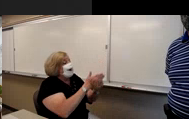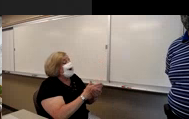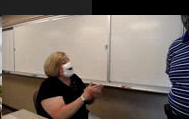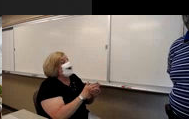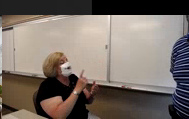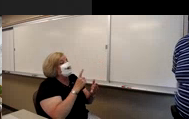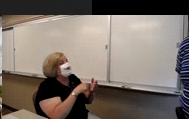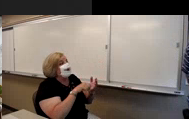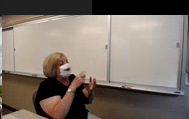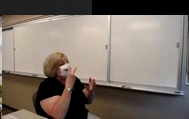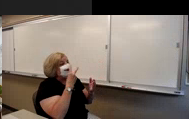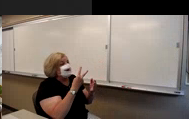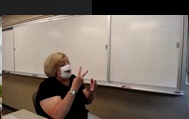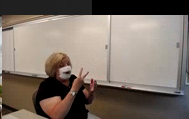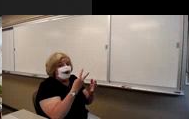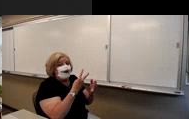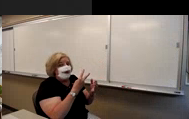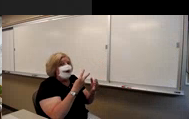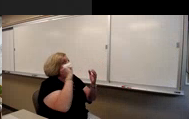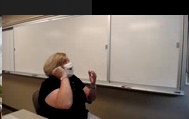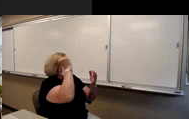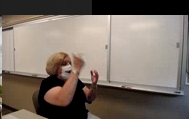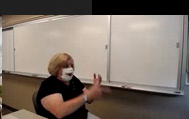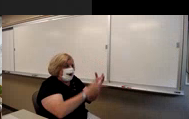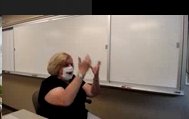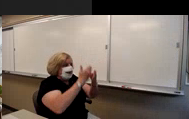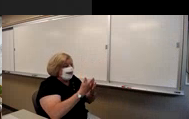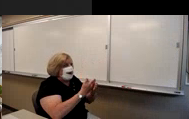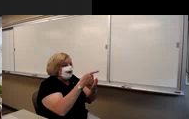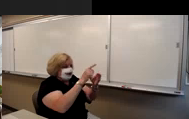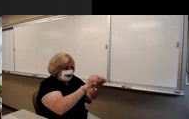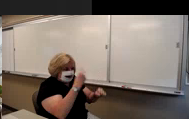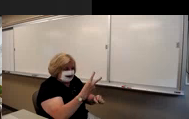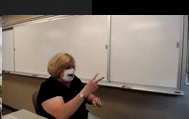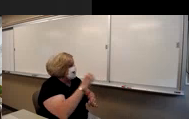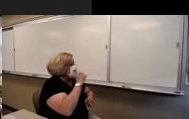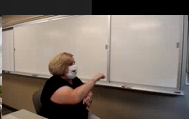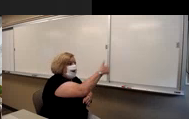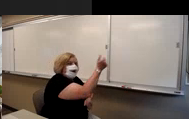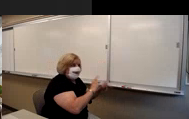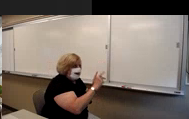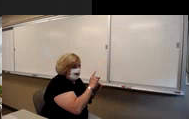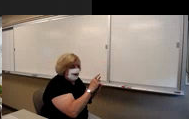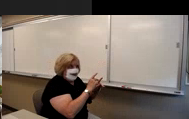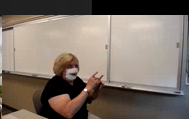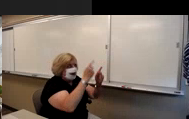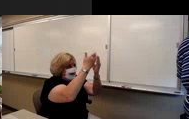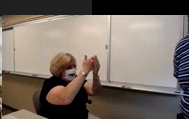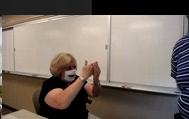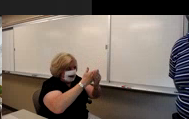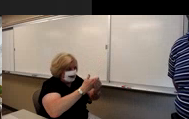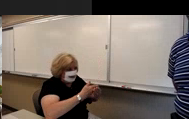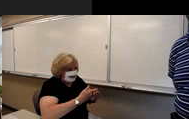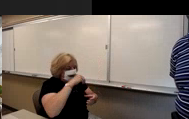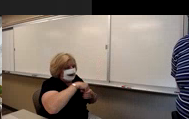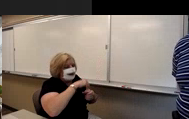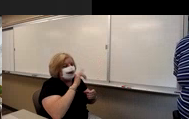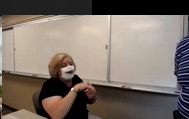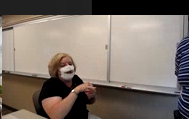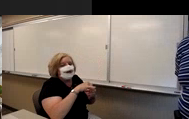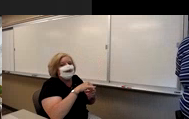were saying, Bruce. It's all your files. No one else can see them, right? So you can see all the different recent files within that. And